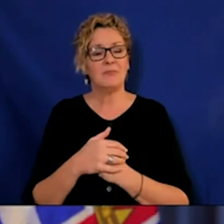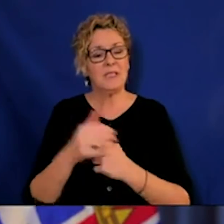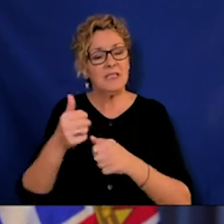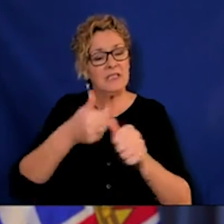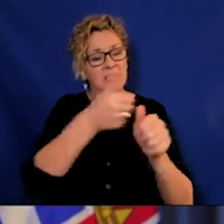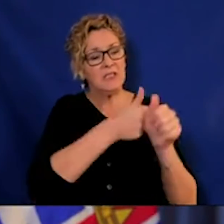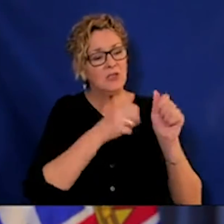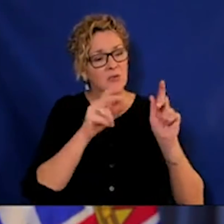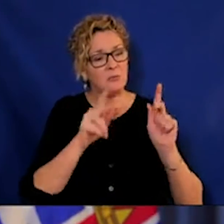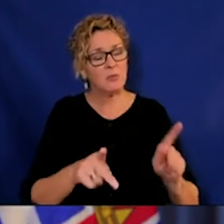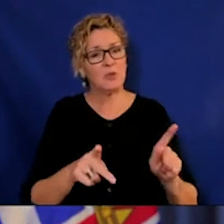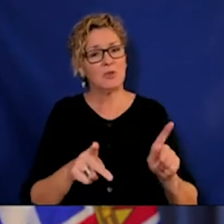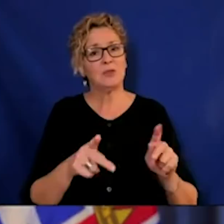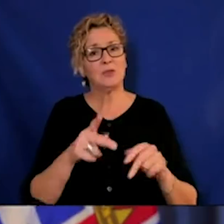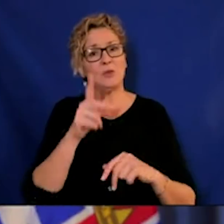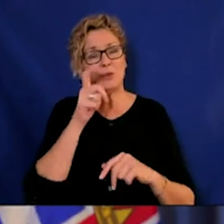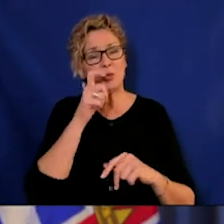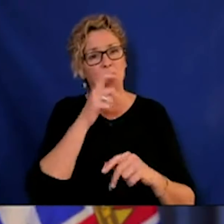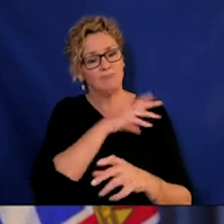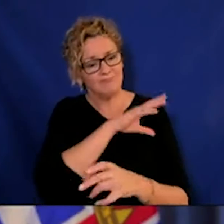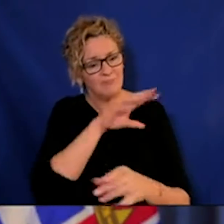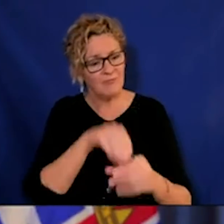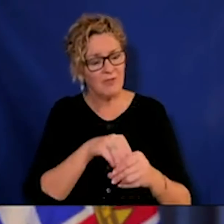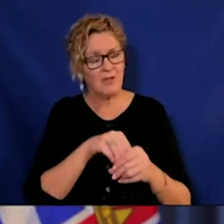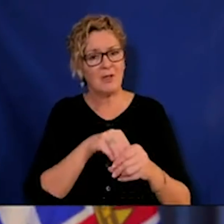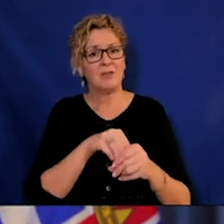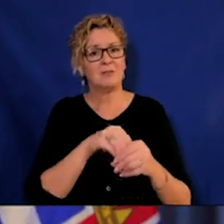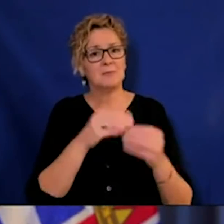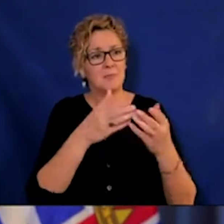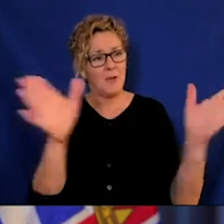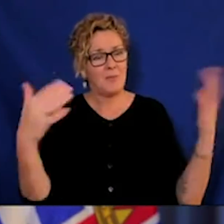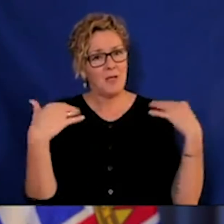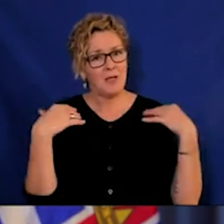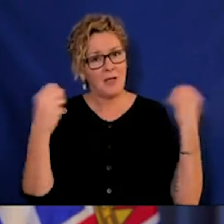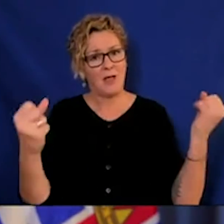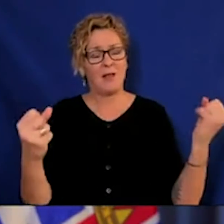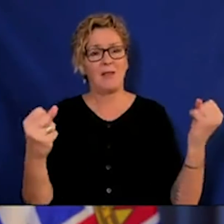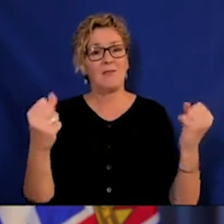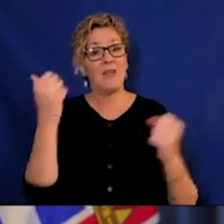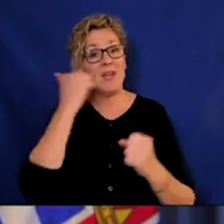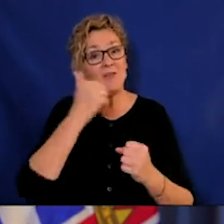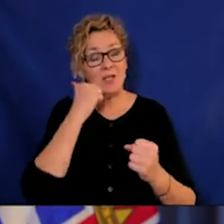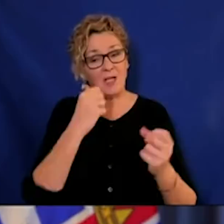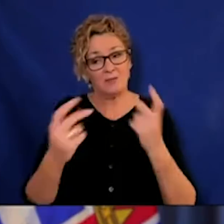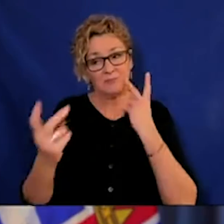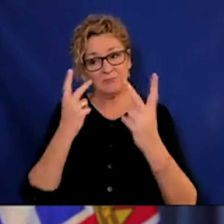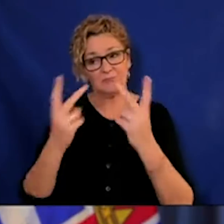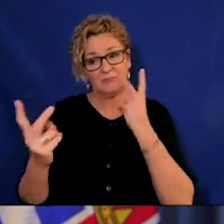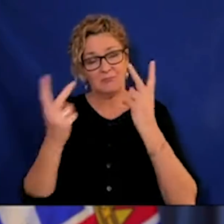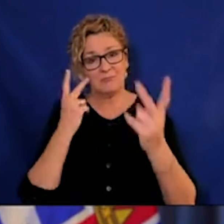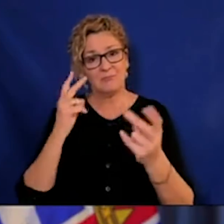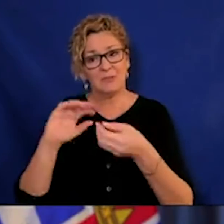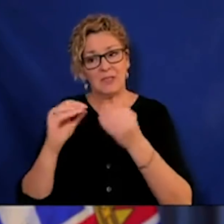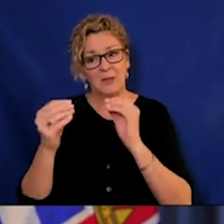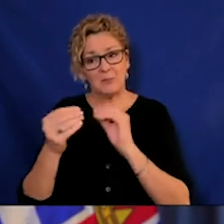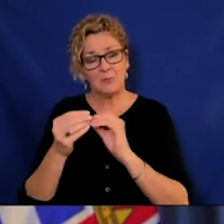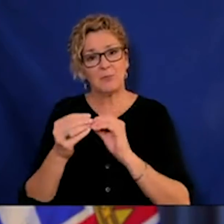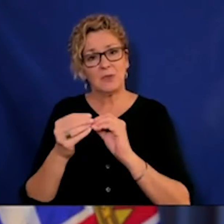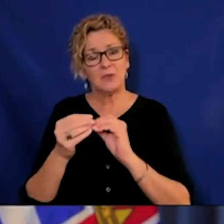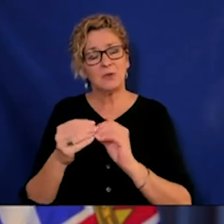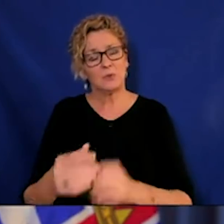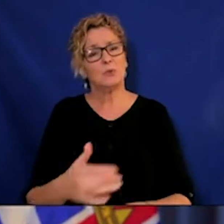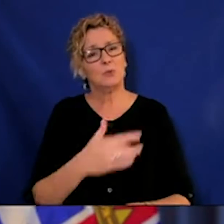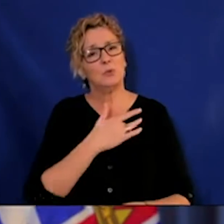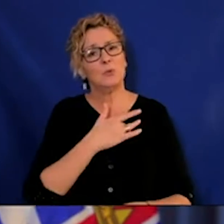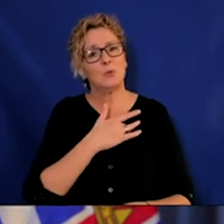talk about it privately as well, that every person matters, that every case matters, that everyone